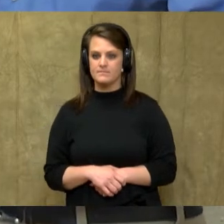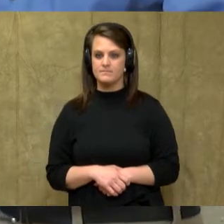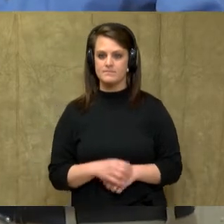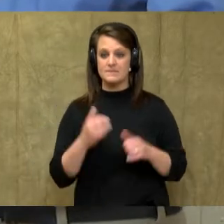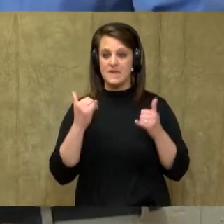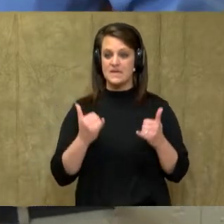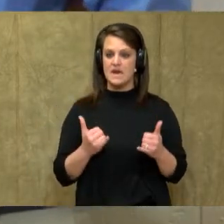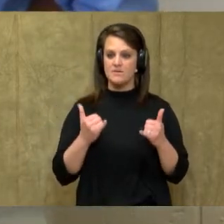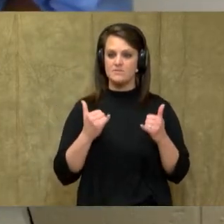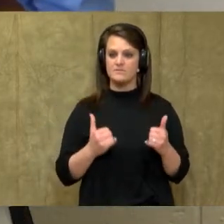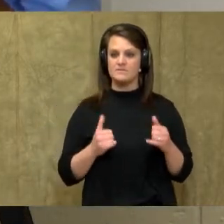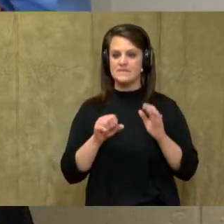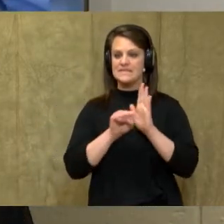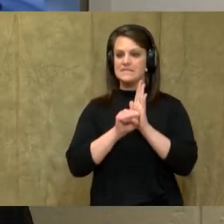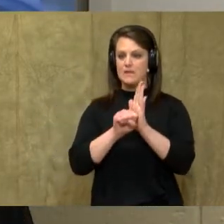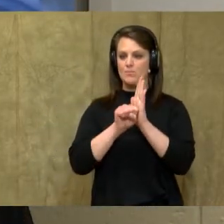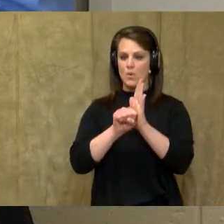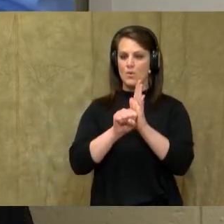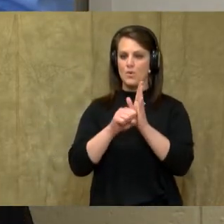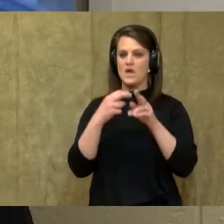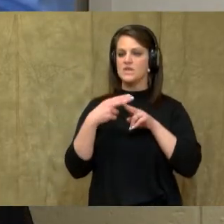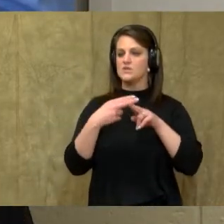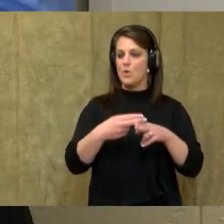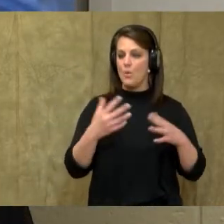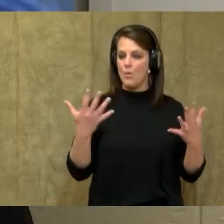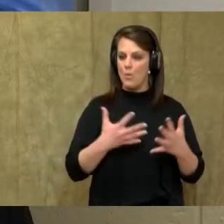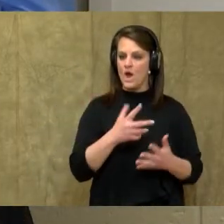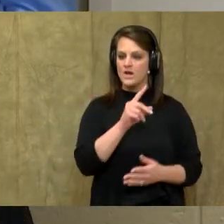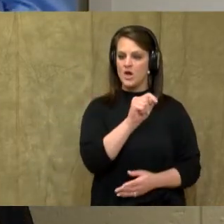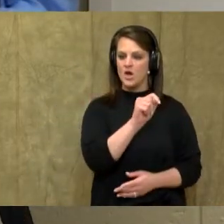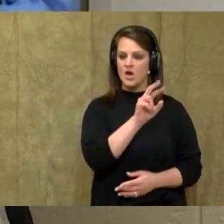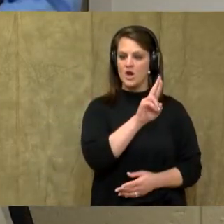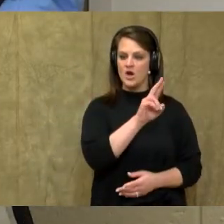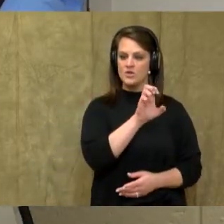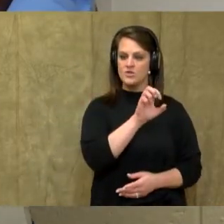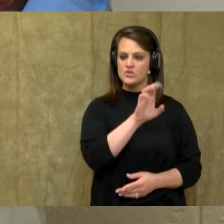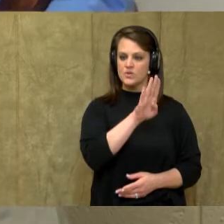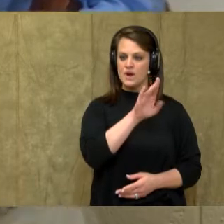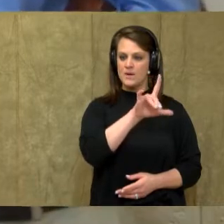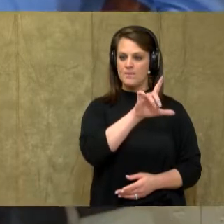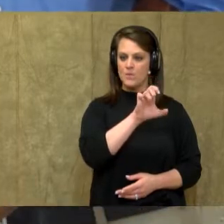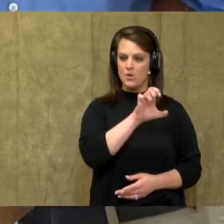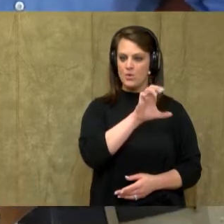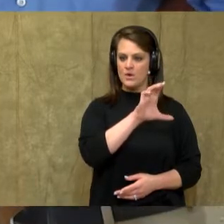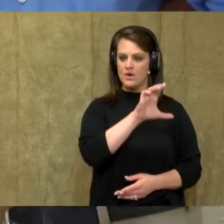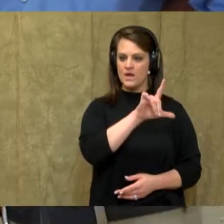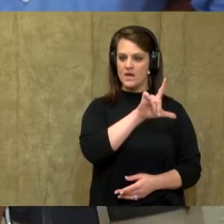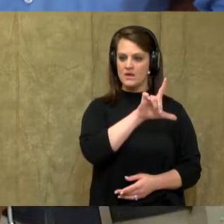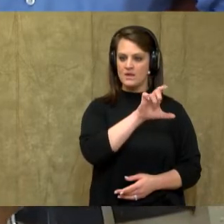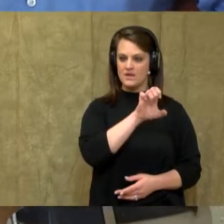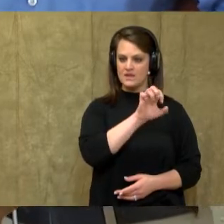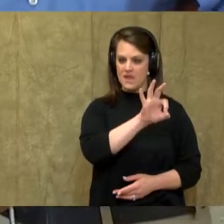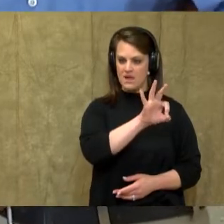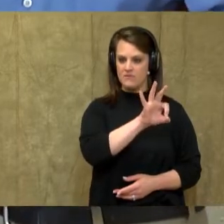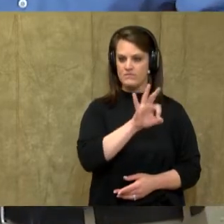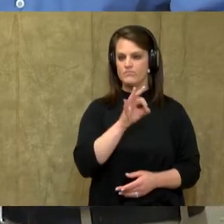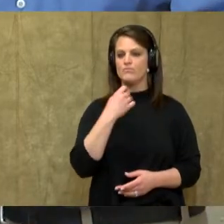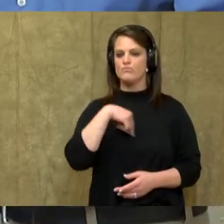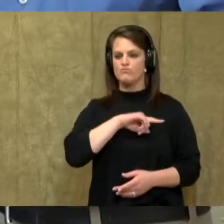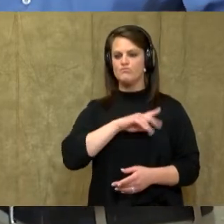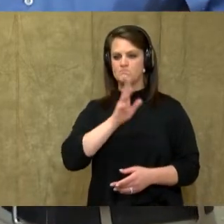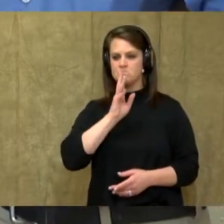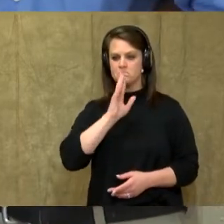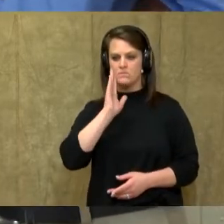Now, this symbol is called a treble clef. Here at the very beginning, we'll talk a little bit more about that symbol in just a